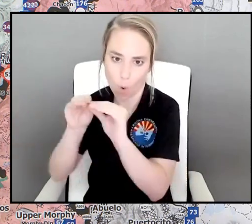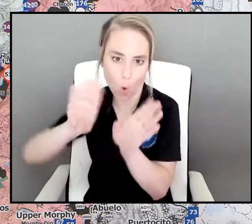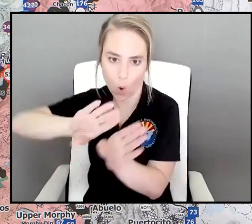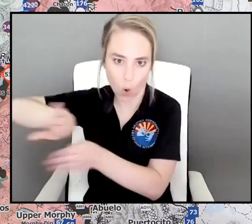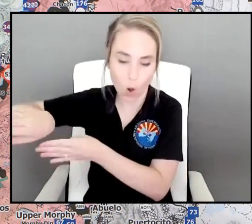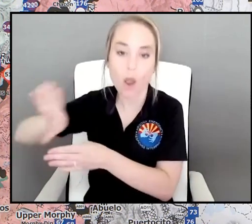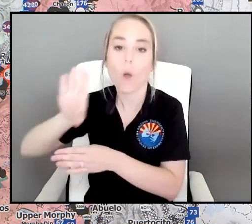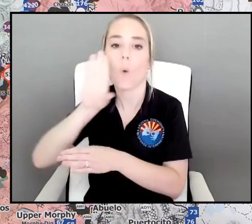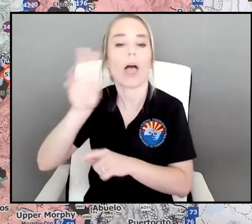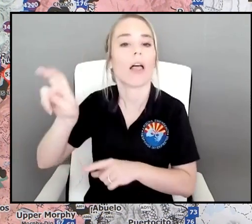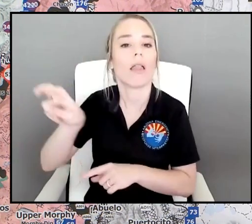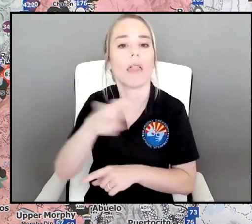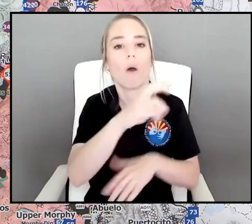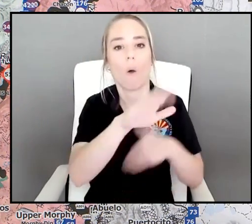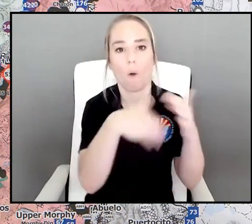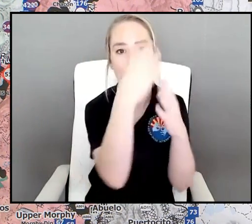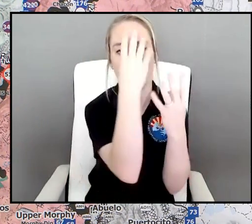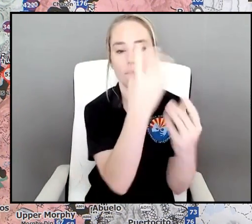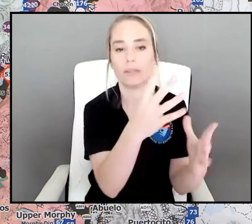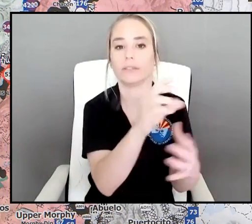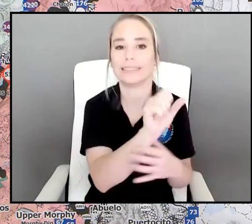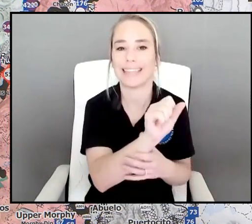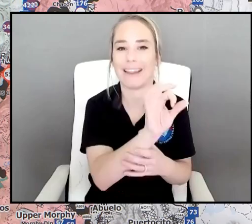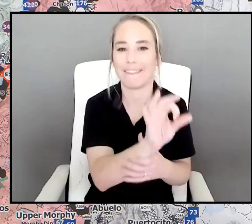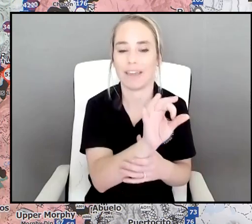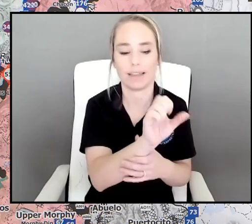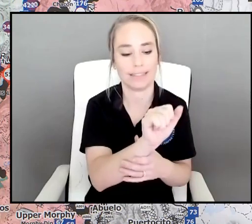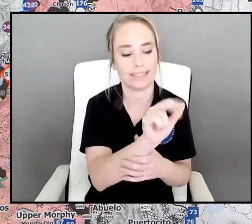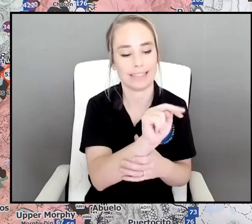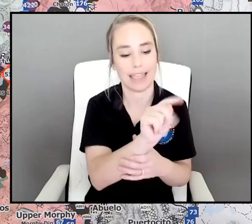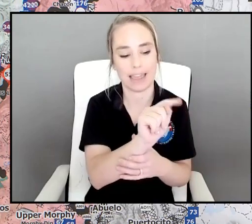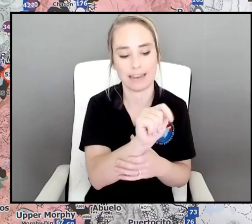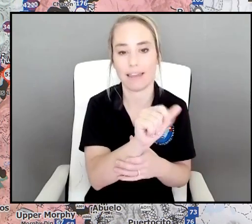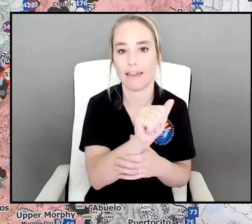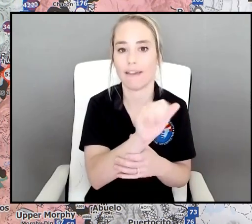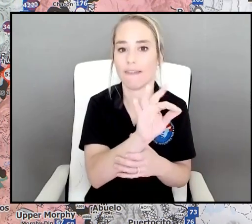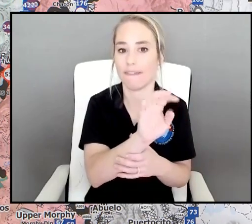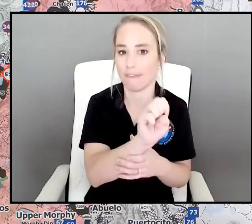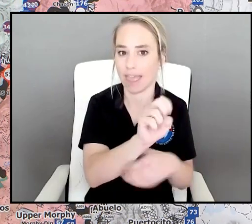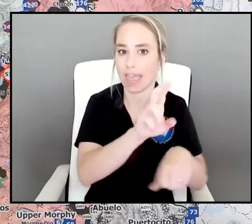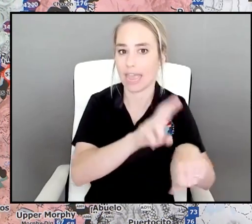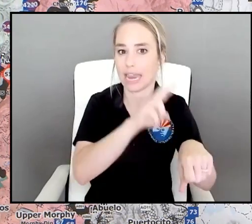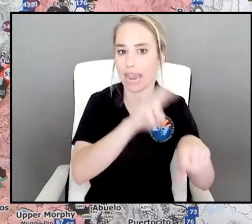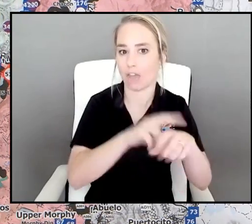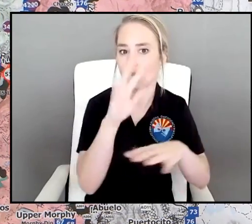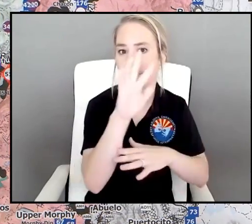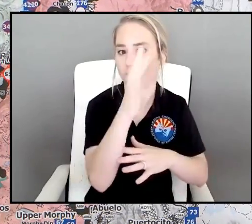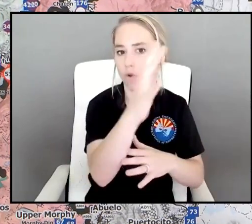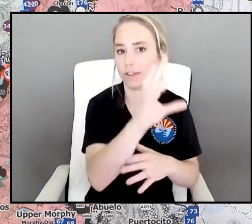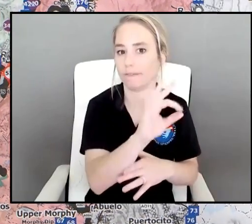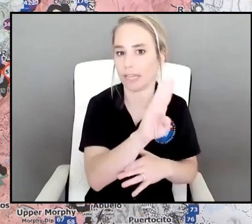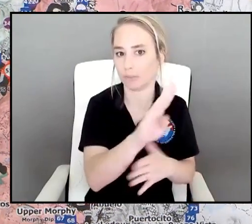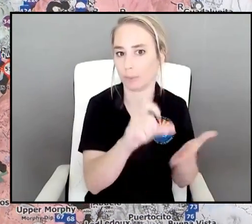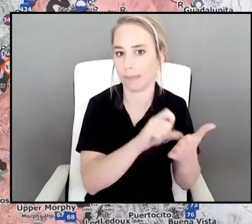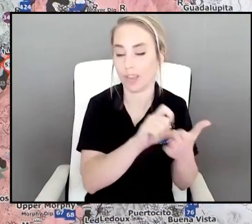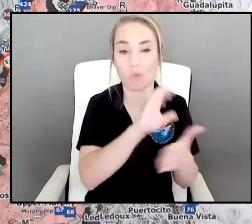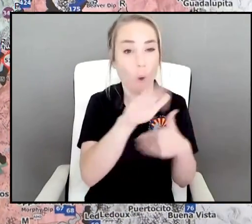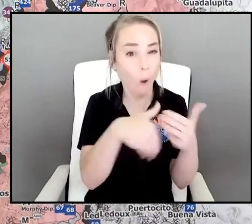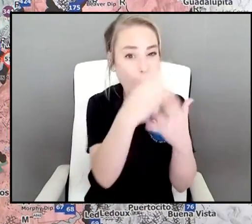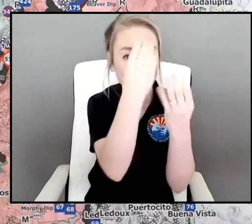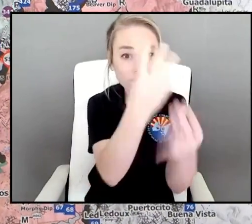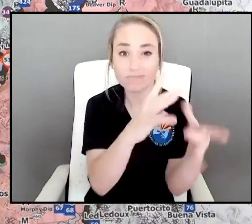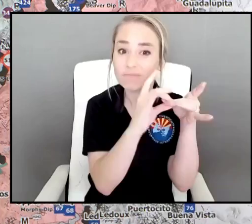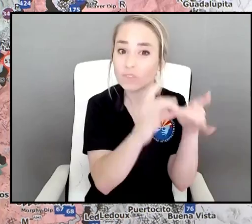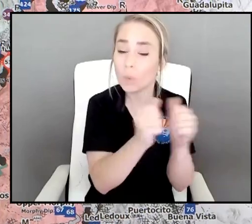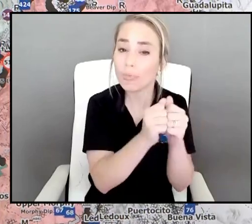Forest Facebook page. So I would imagine all the same information that you've been getting for the fire on the